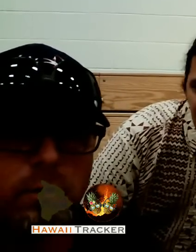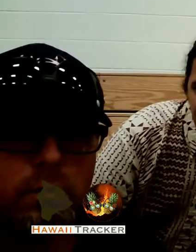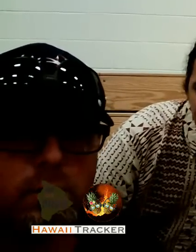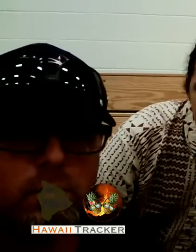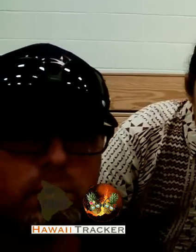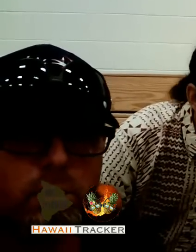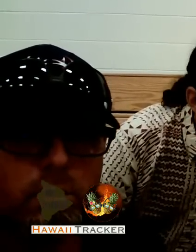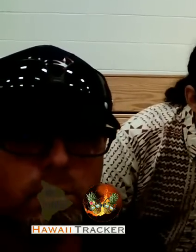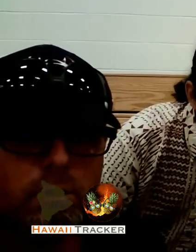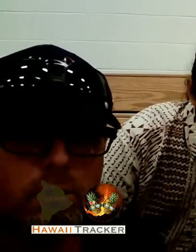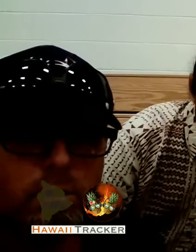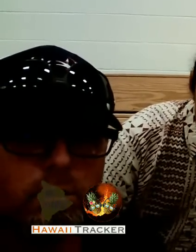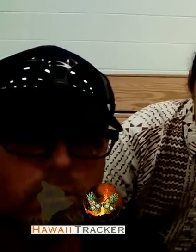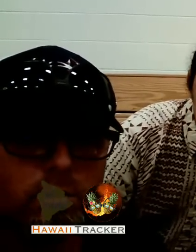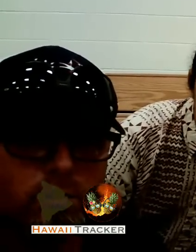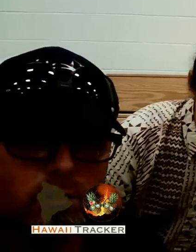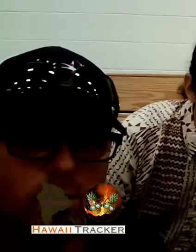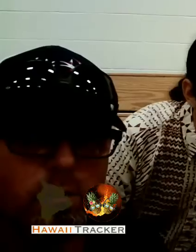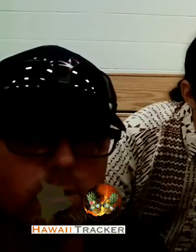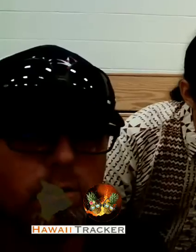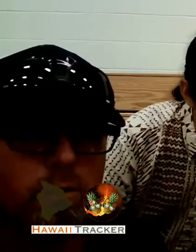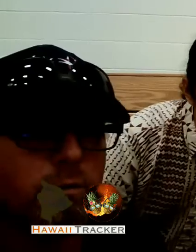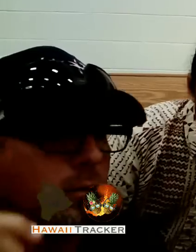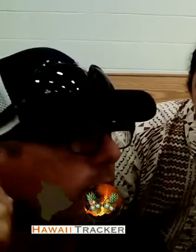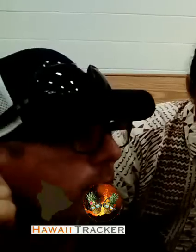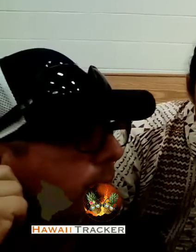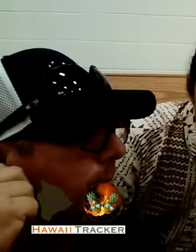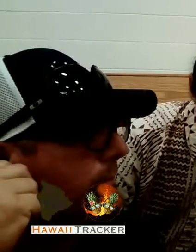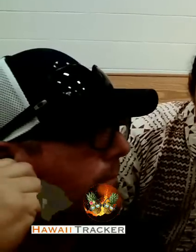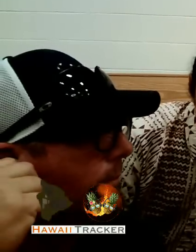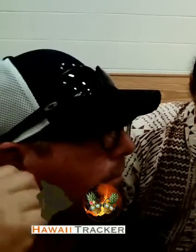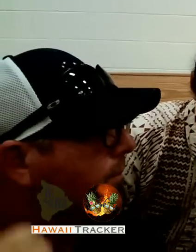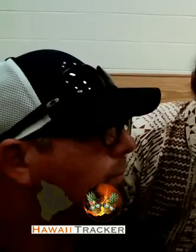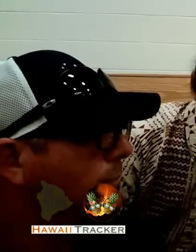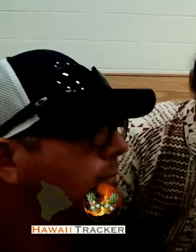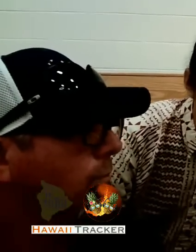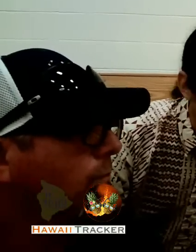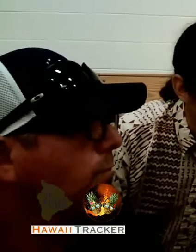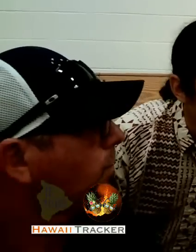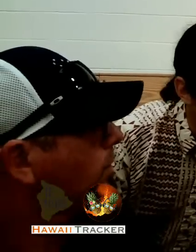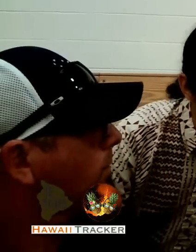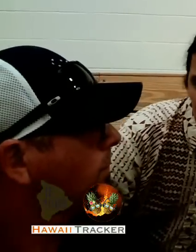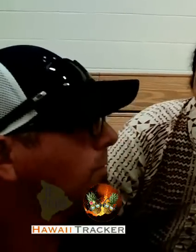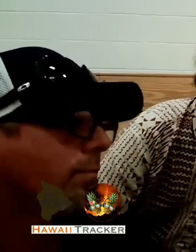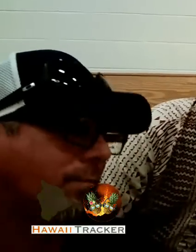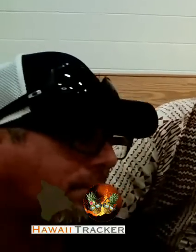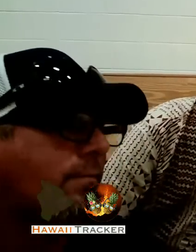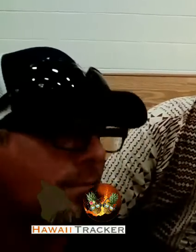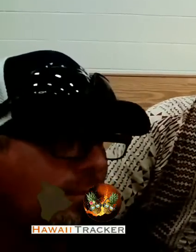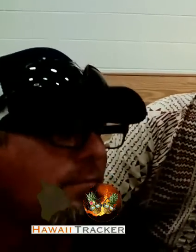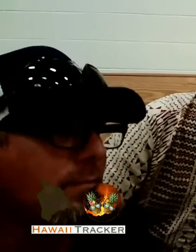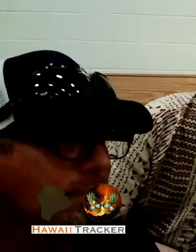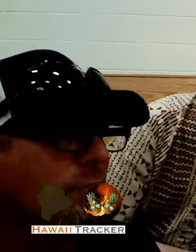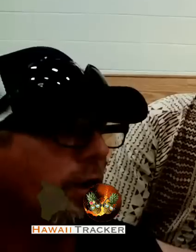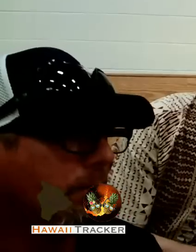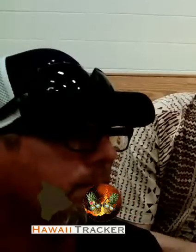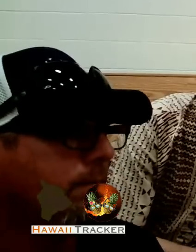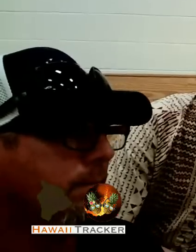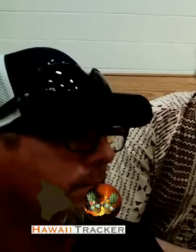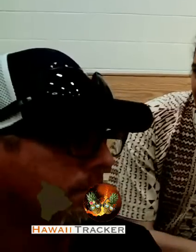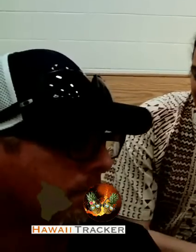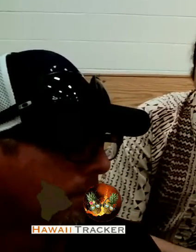light a fire under everyone's butt so we can get this process going. That should have happened years ago. Yeah. We should have prepared all this whole last